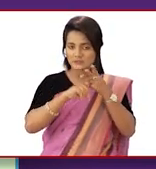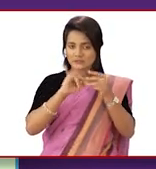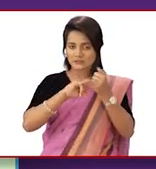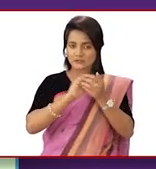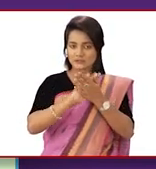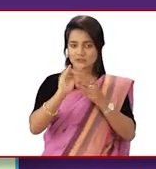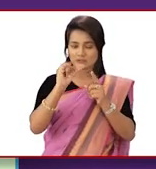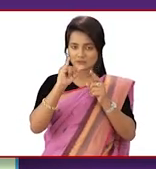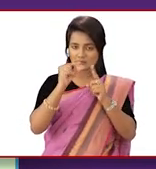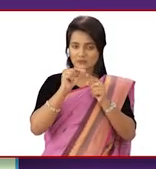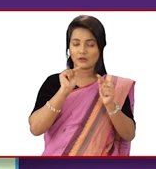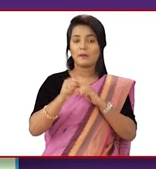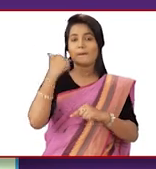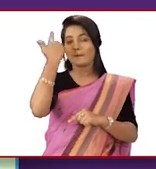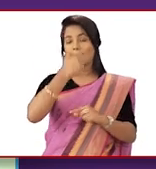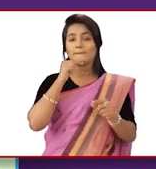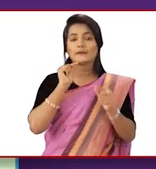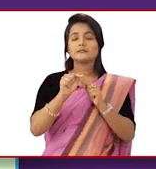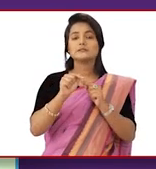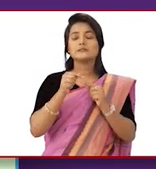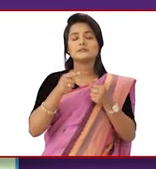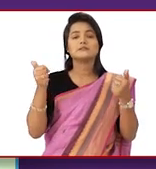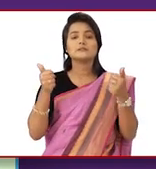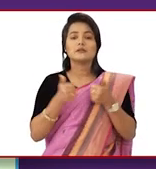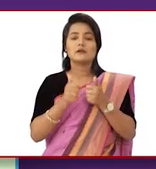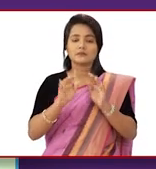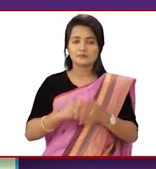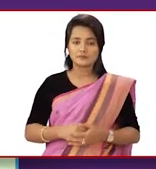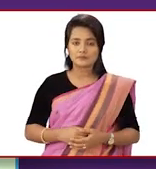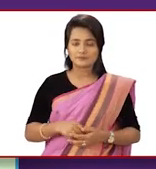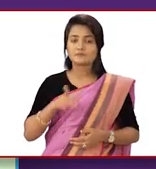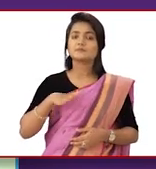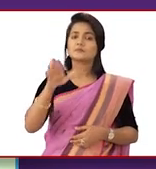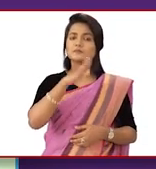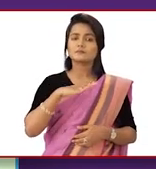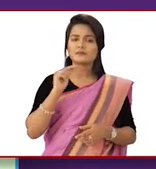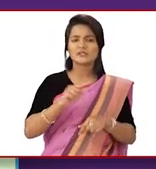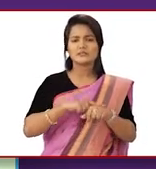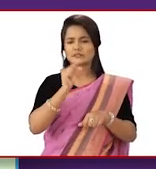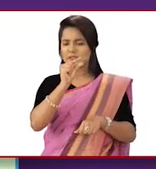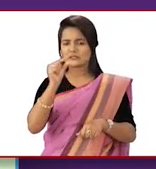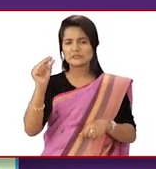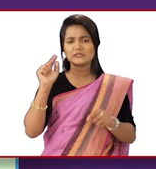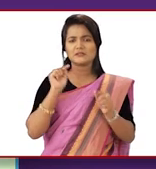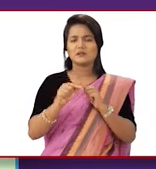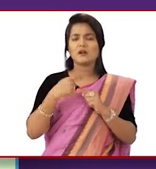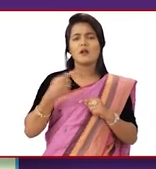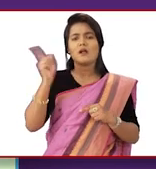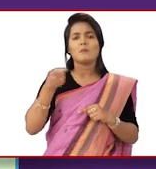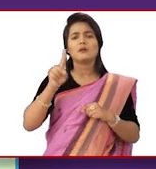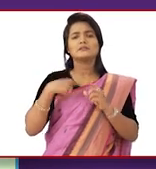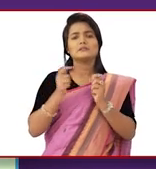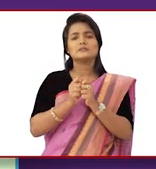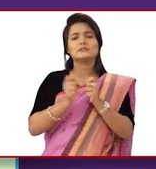because the man has to play their part and let you be. And then from our end, sometimes, like we always do, women do